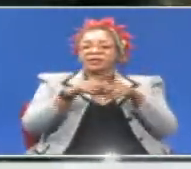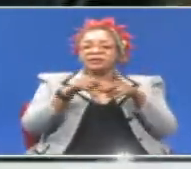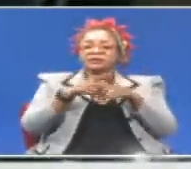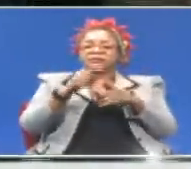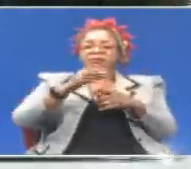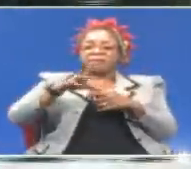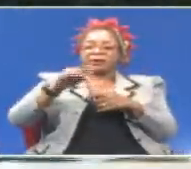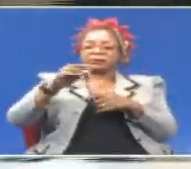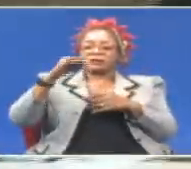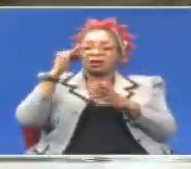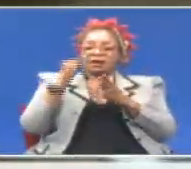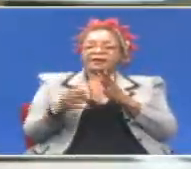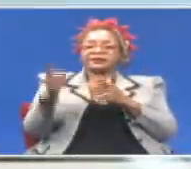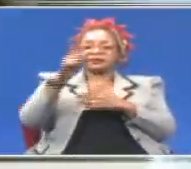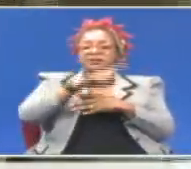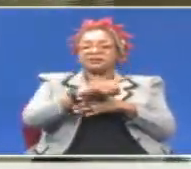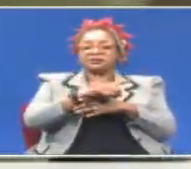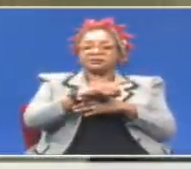days.